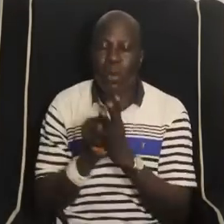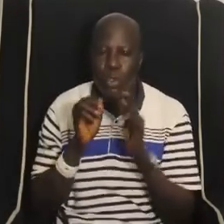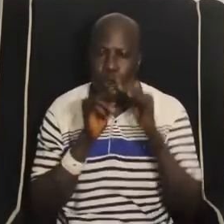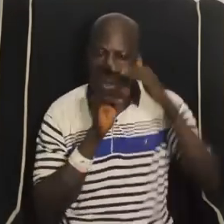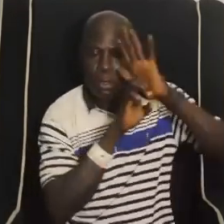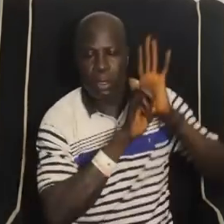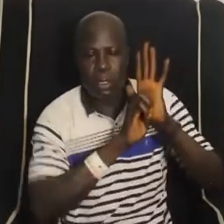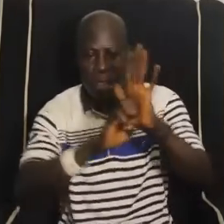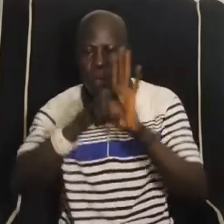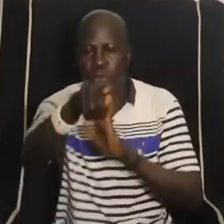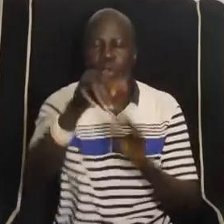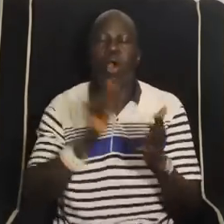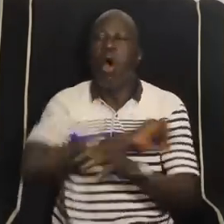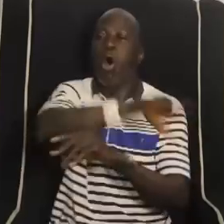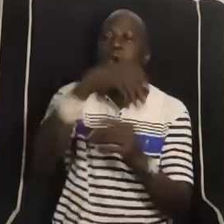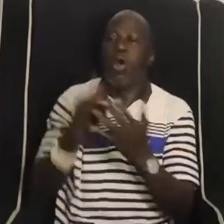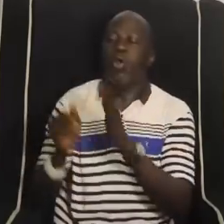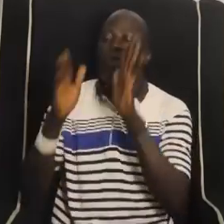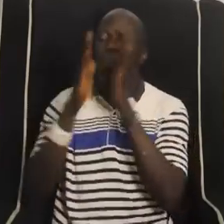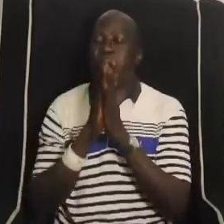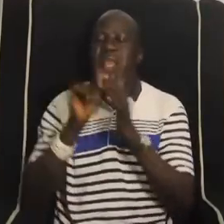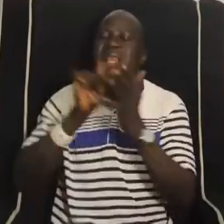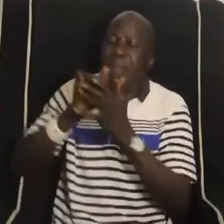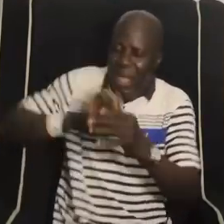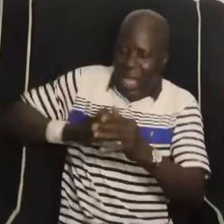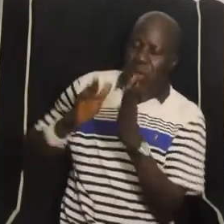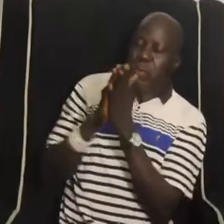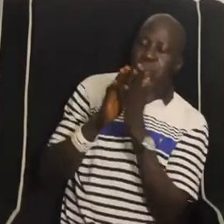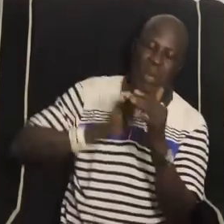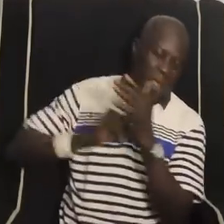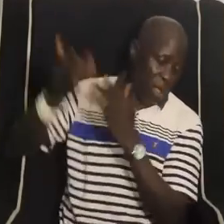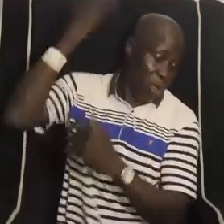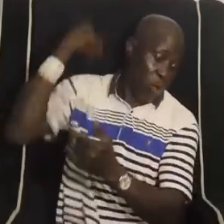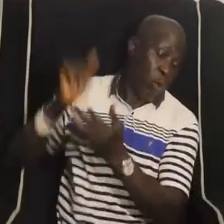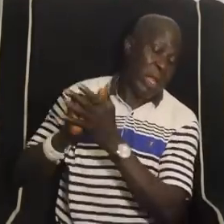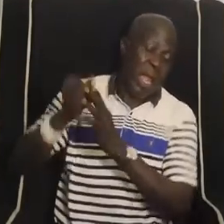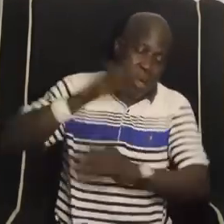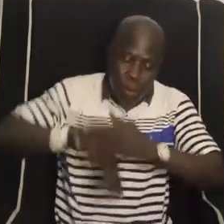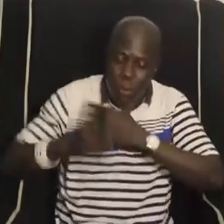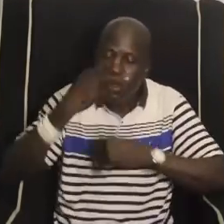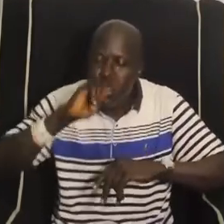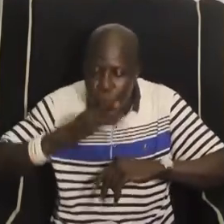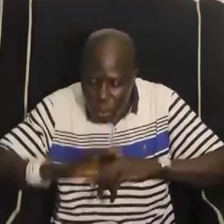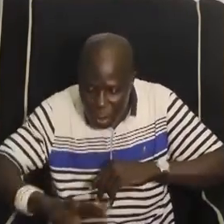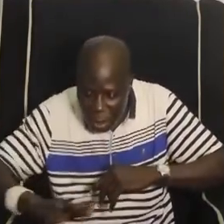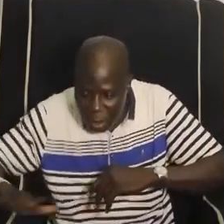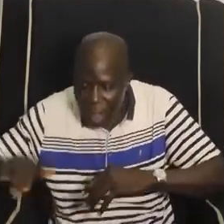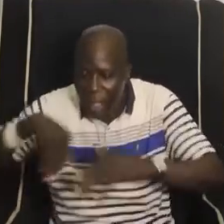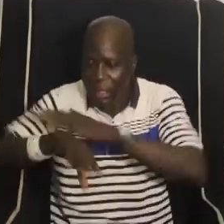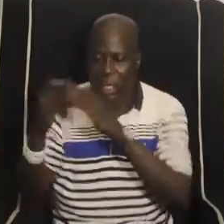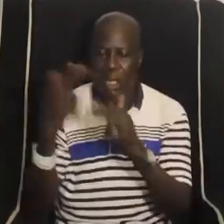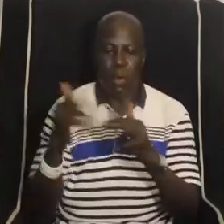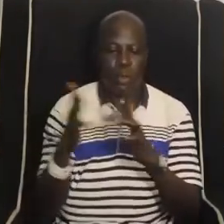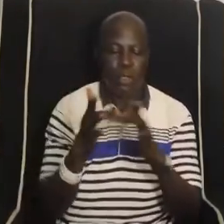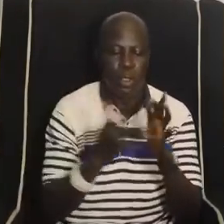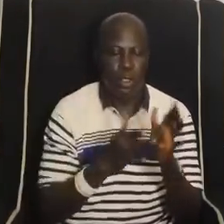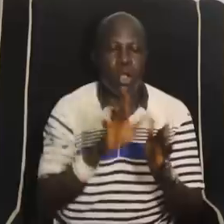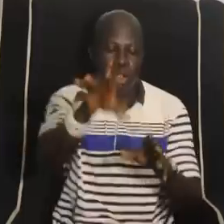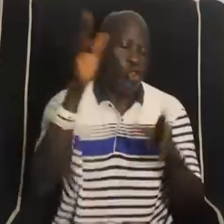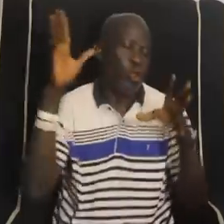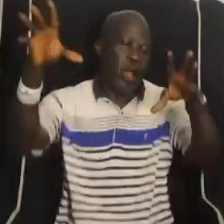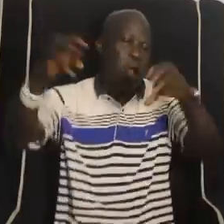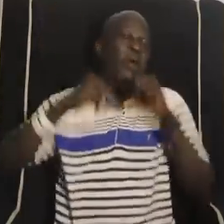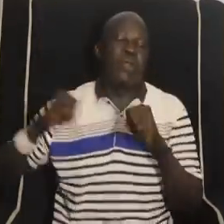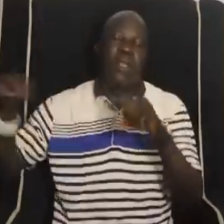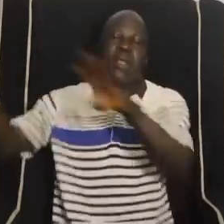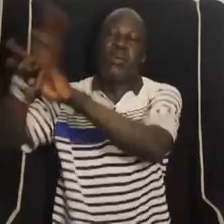for. I will describe it. Adua. Can you give me back? Part of the prayer that I prayed when I was still young, in the name of Jesus, Maria, you